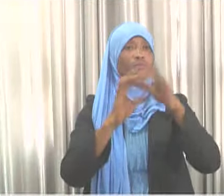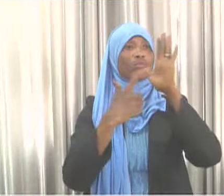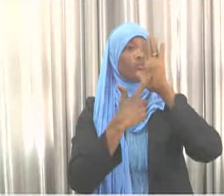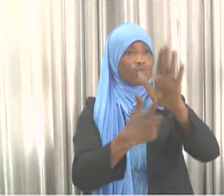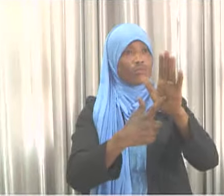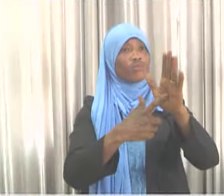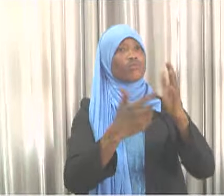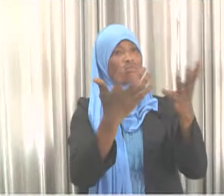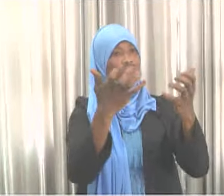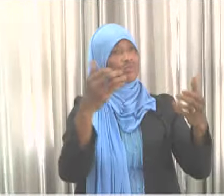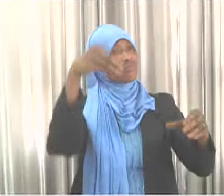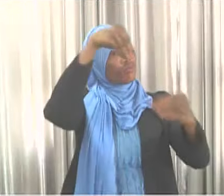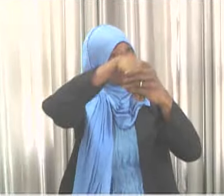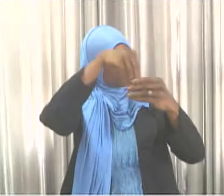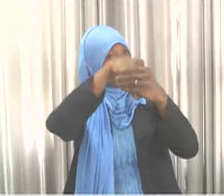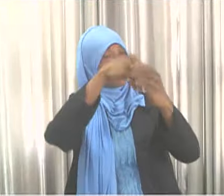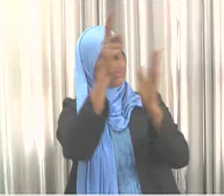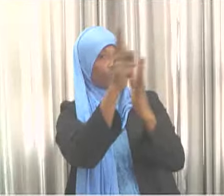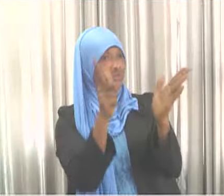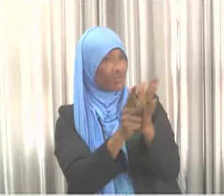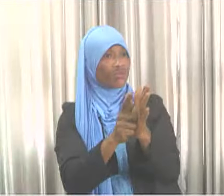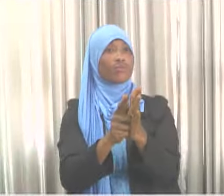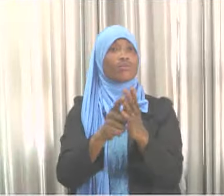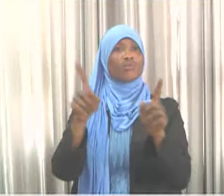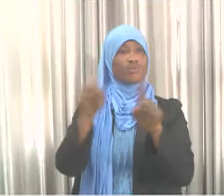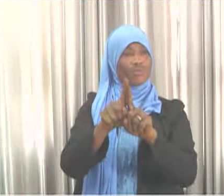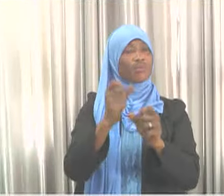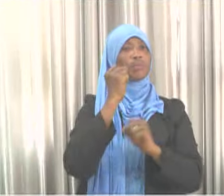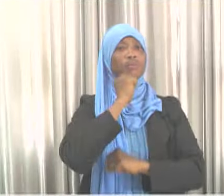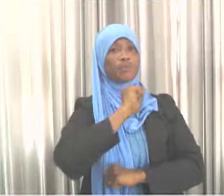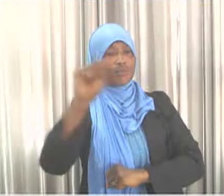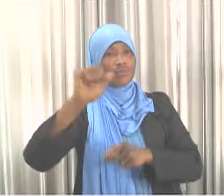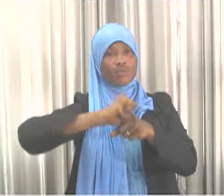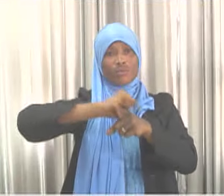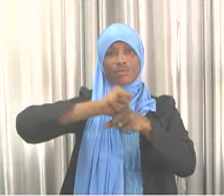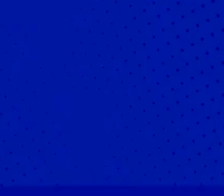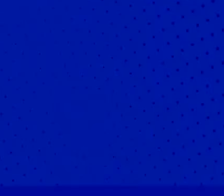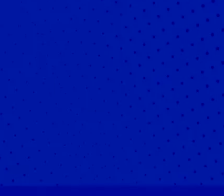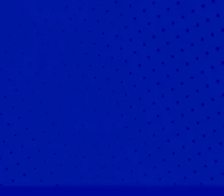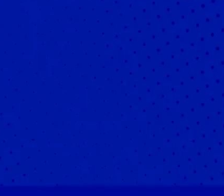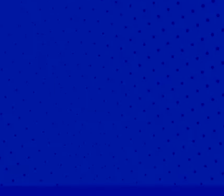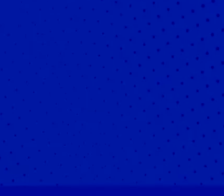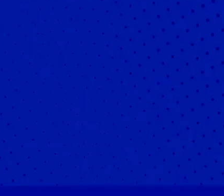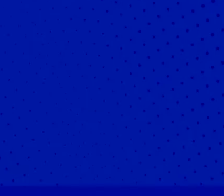an explicit law, we ban the practice of child marriage inside this country.